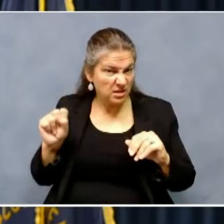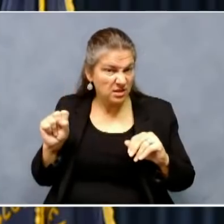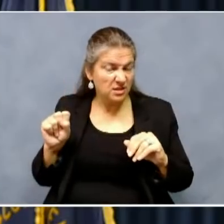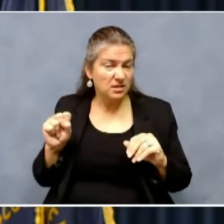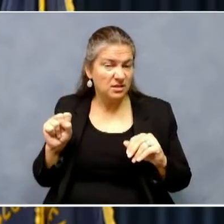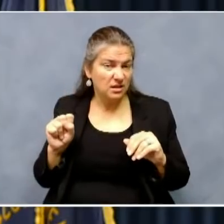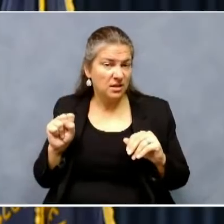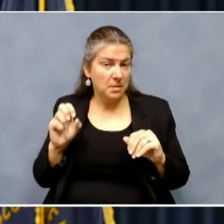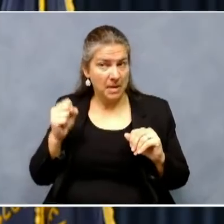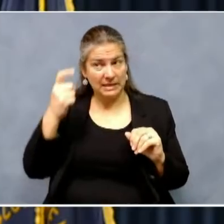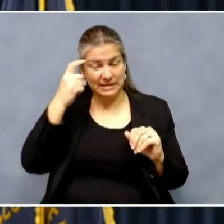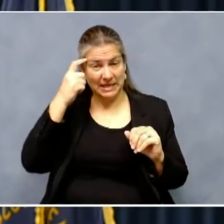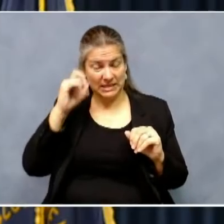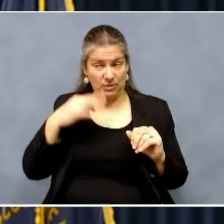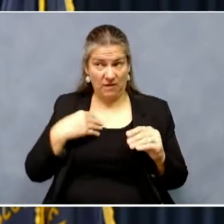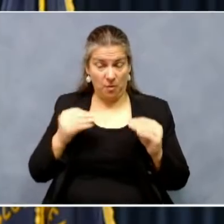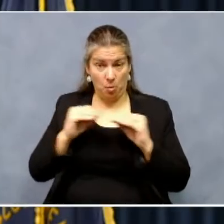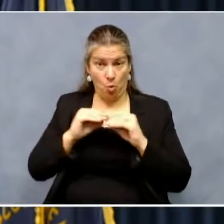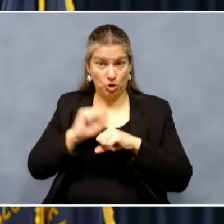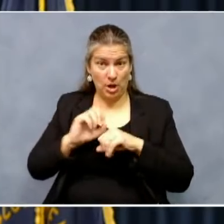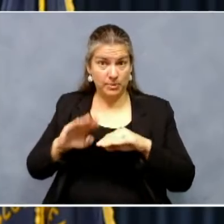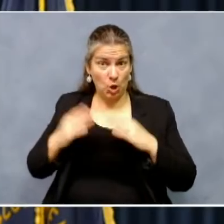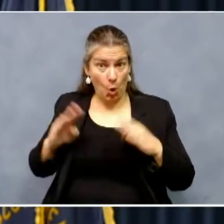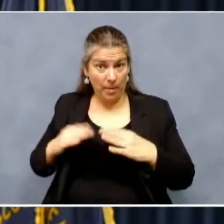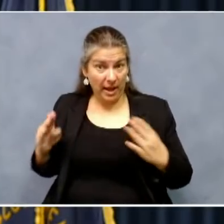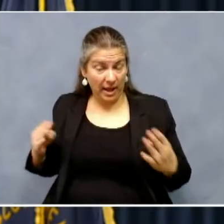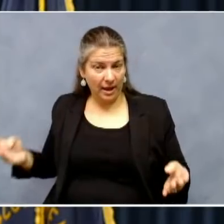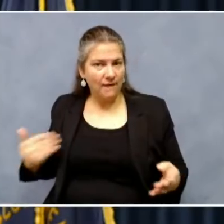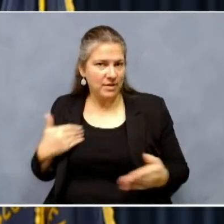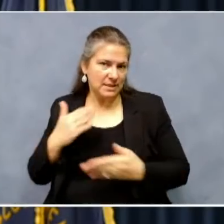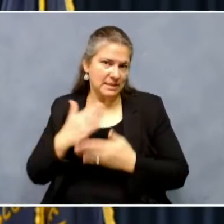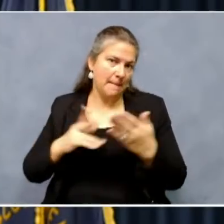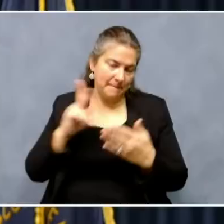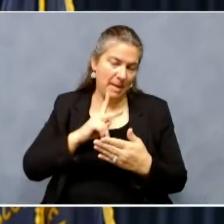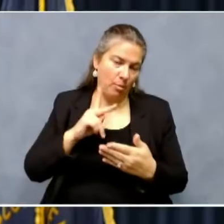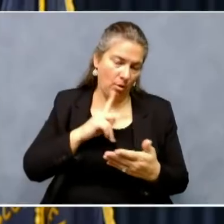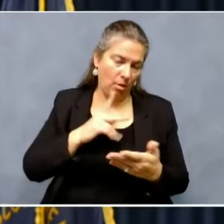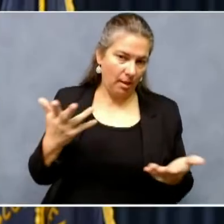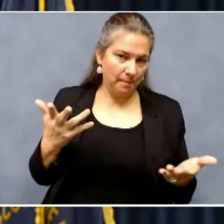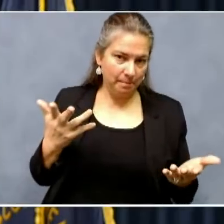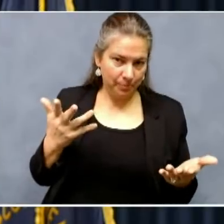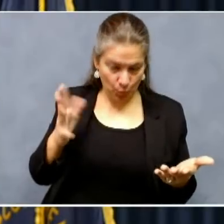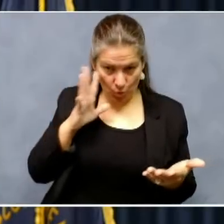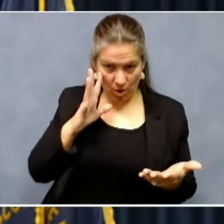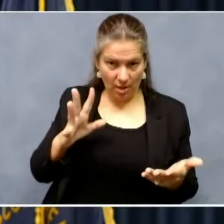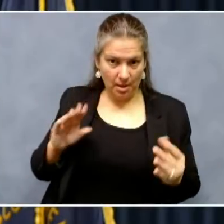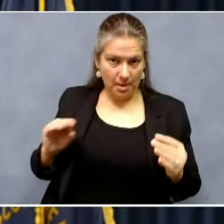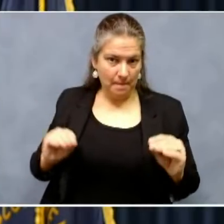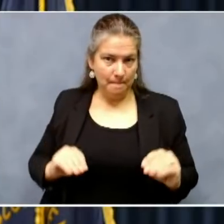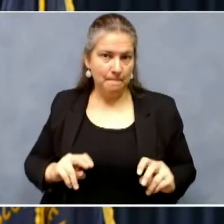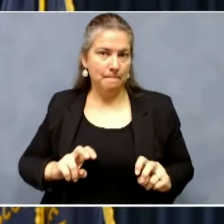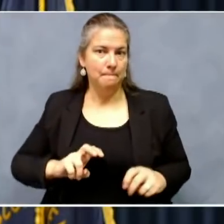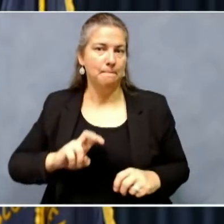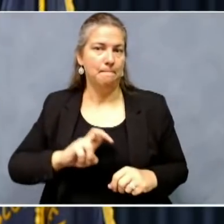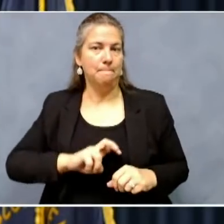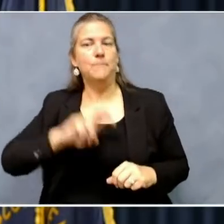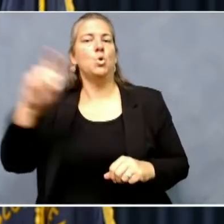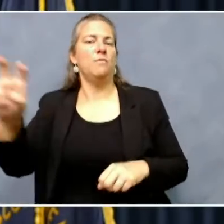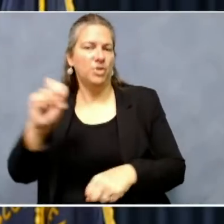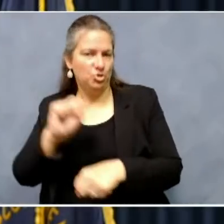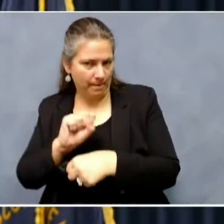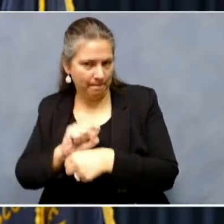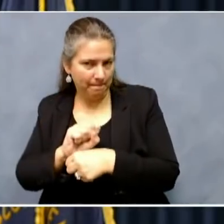sense that if we have more jobs opening up, there will be some people who ultimately move jobs, and you can only move a job by